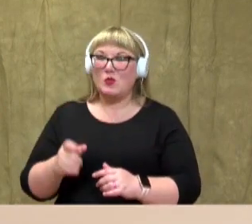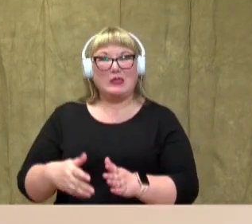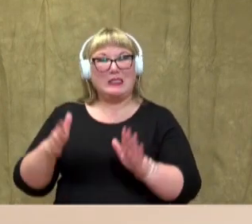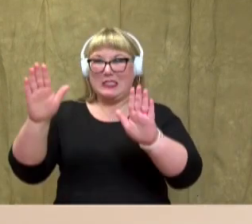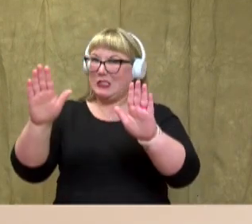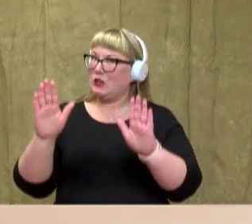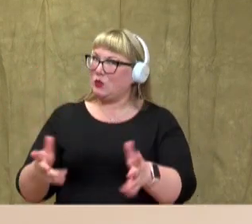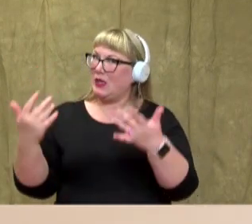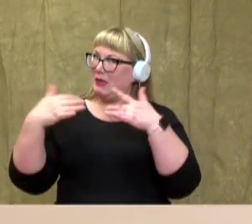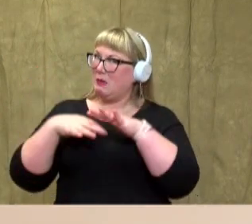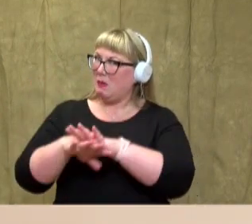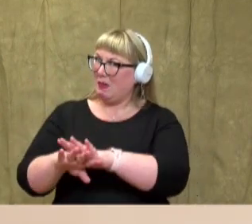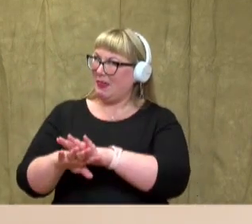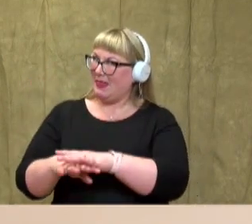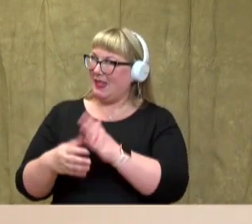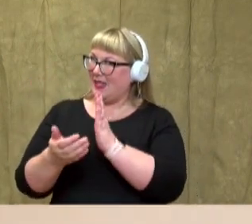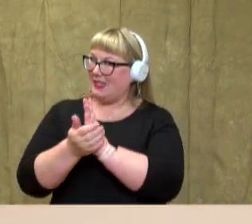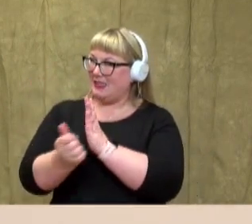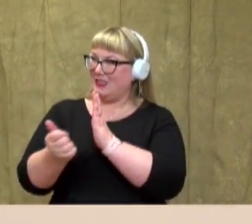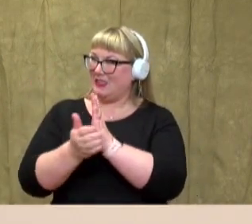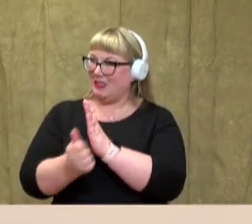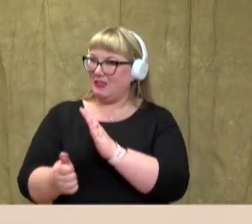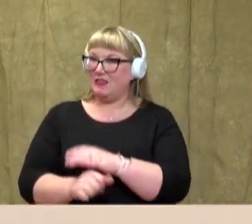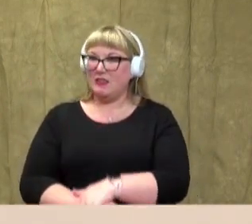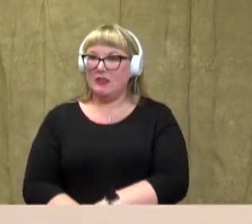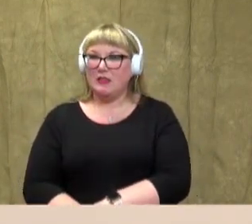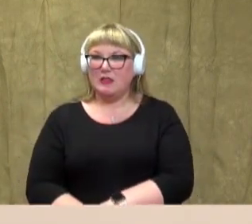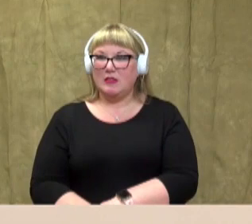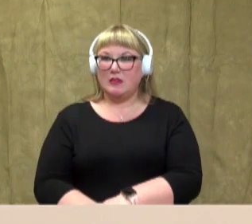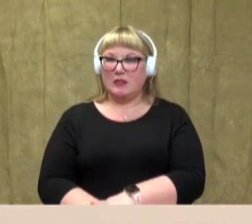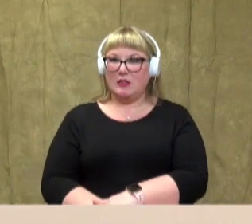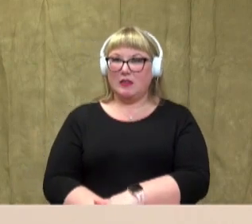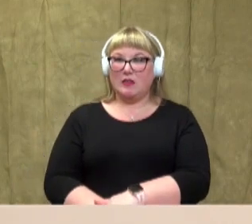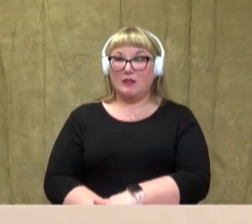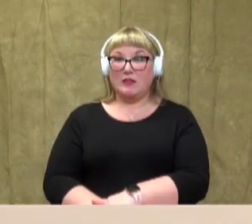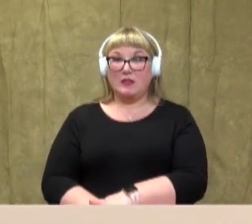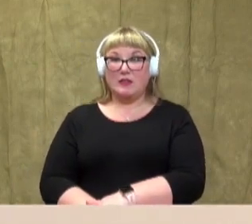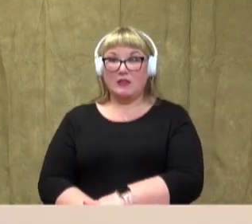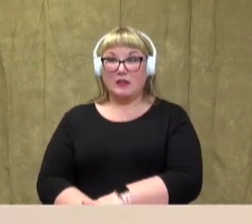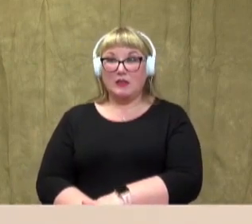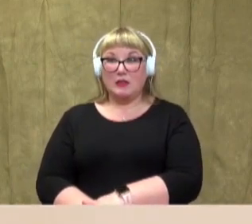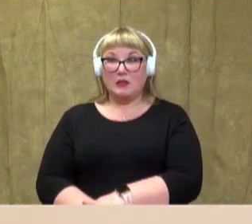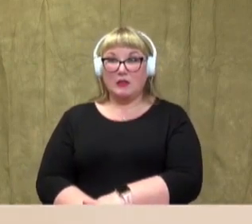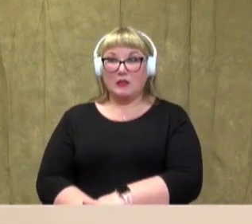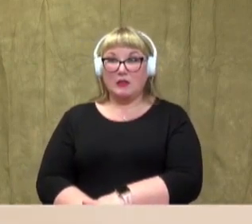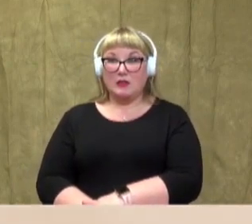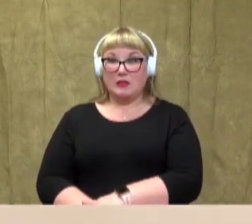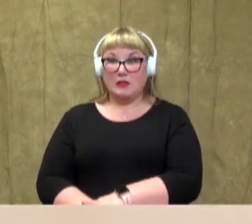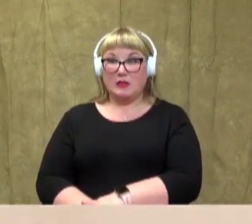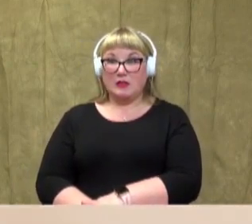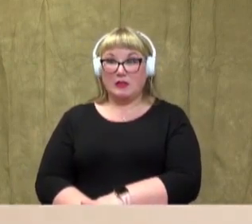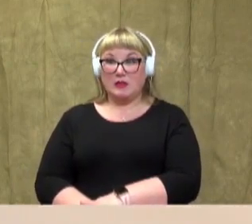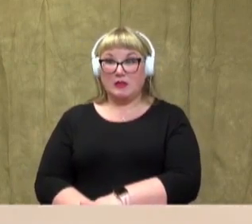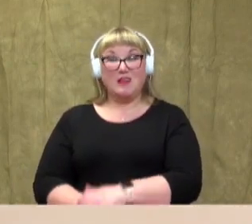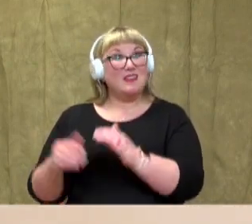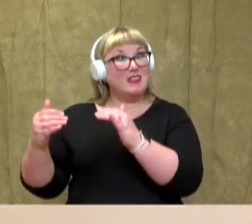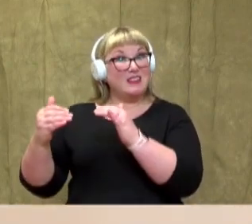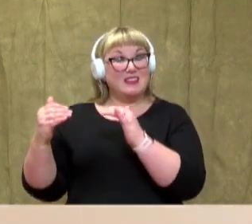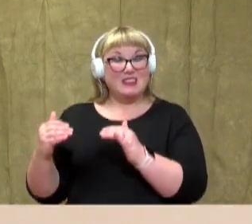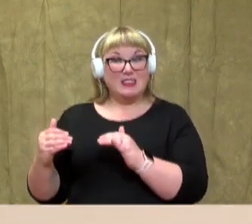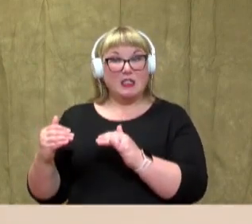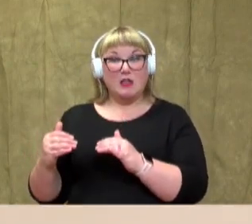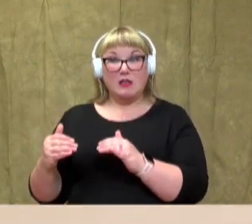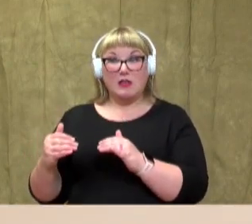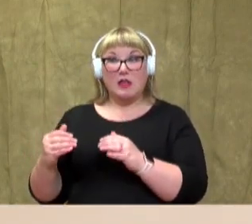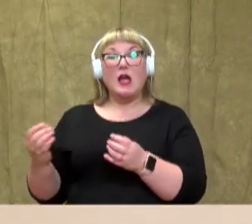blending skills to try it. Let's take a look. Here we have our next ingredient. And again, it calls for how